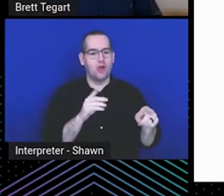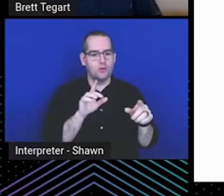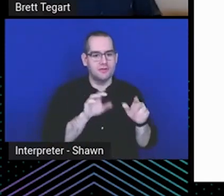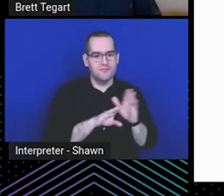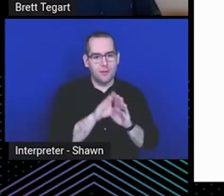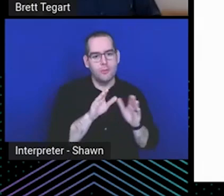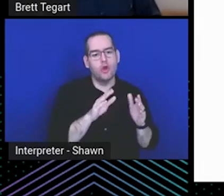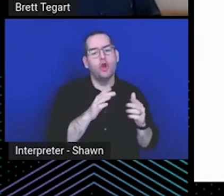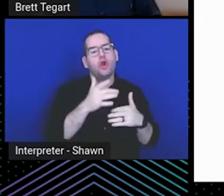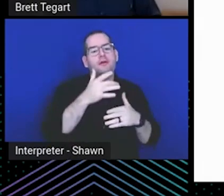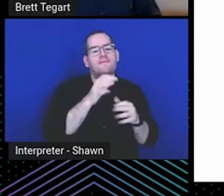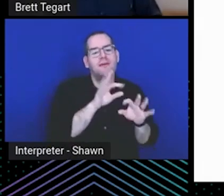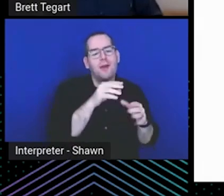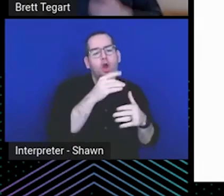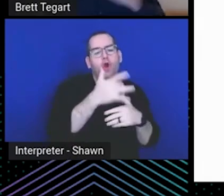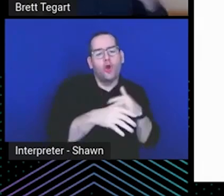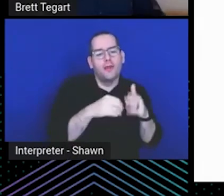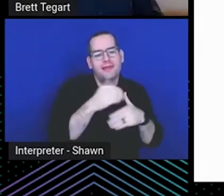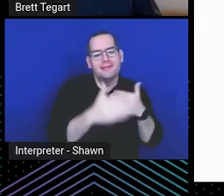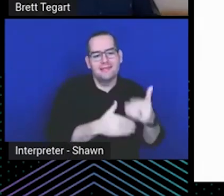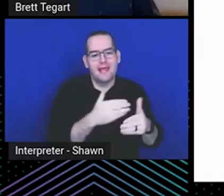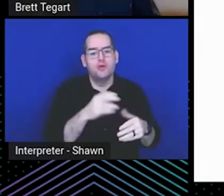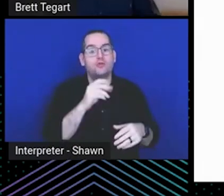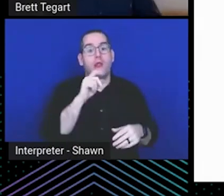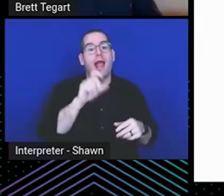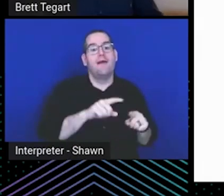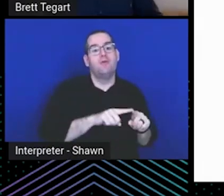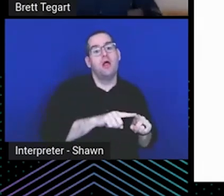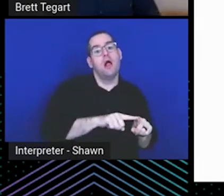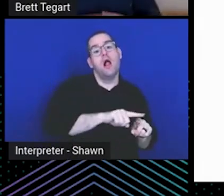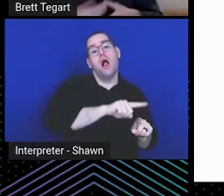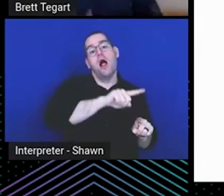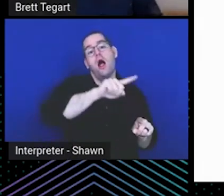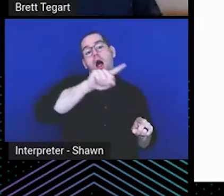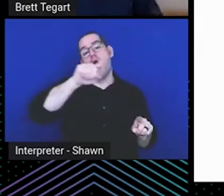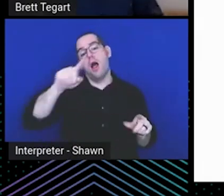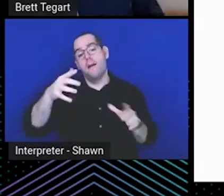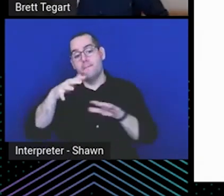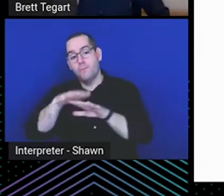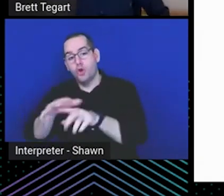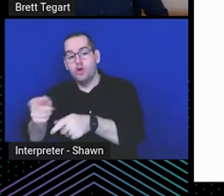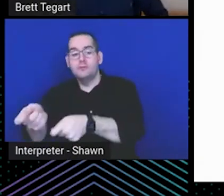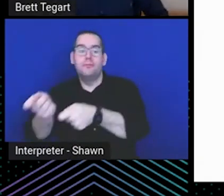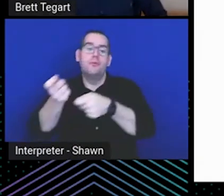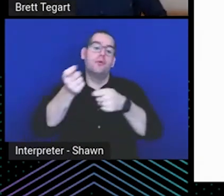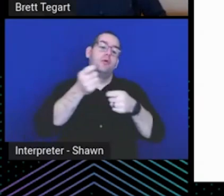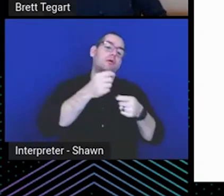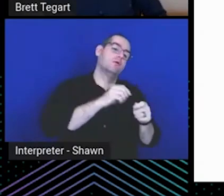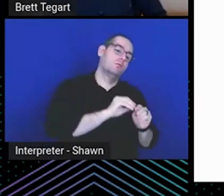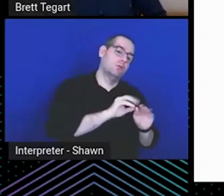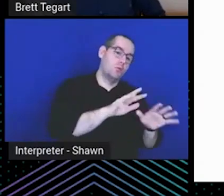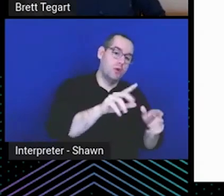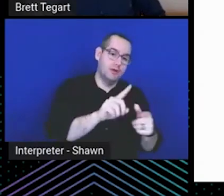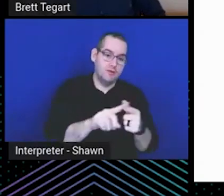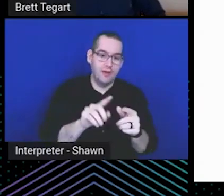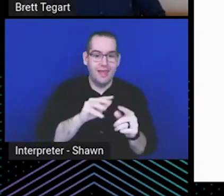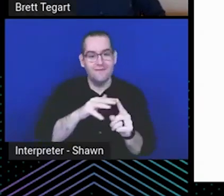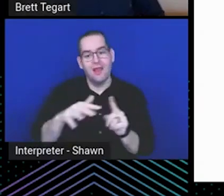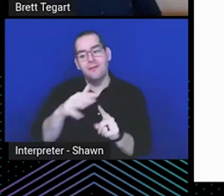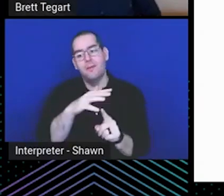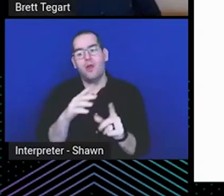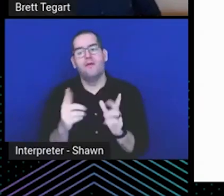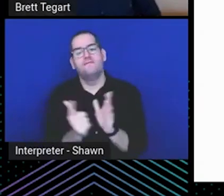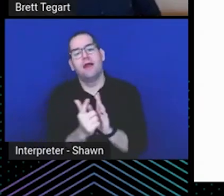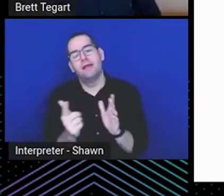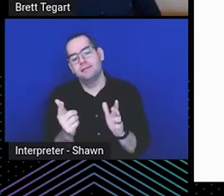early in the development cycle so they don't have to go through a full merge and pull request and deploy to the environment to discover they're in violation of